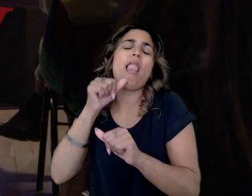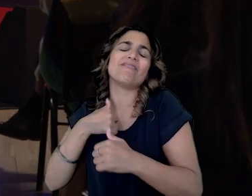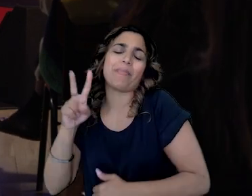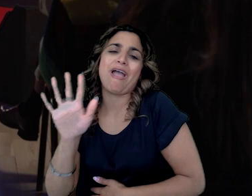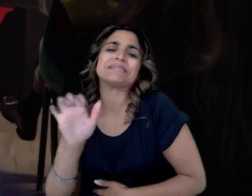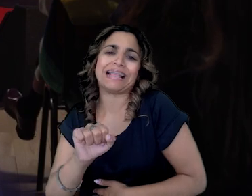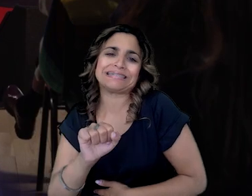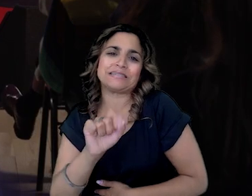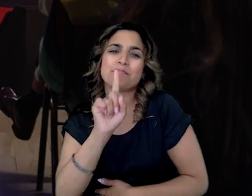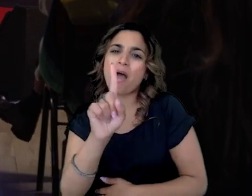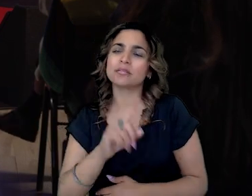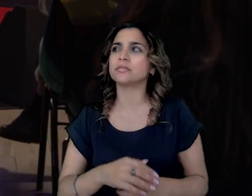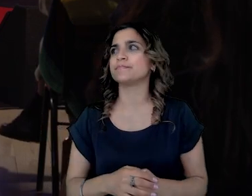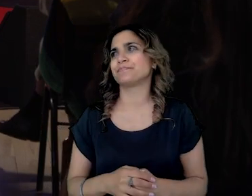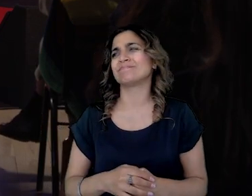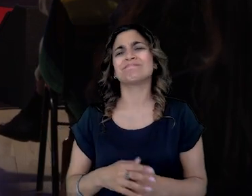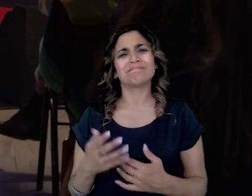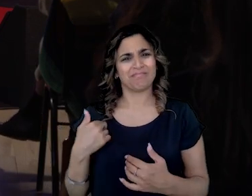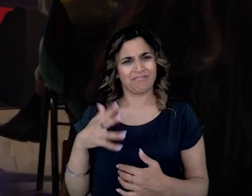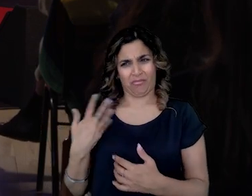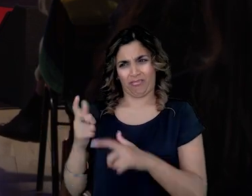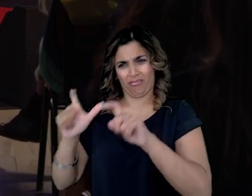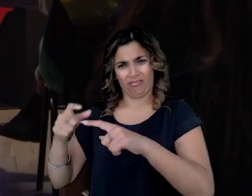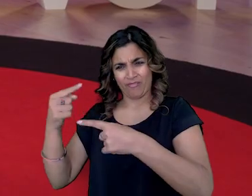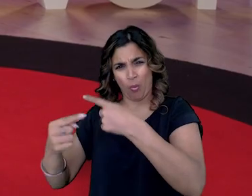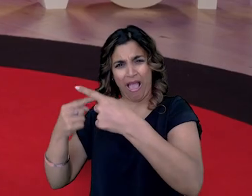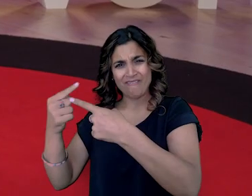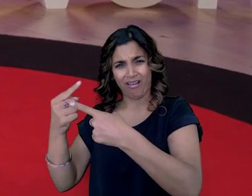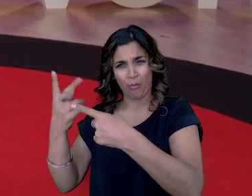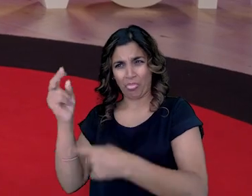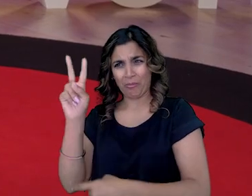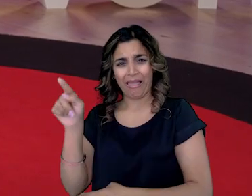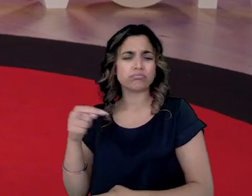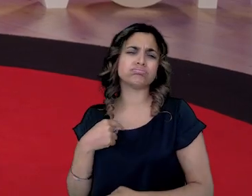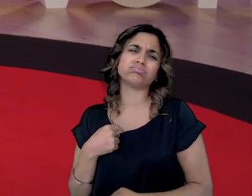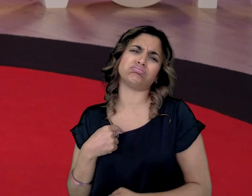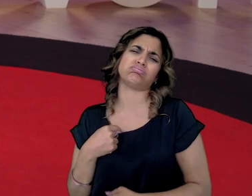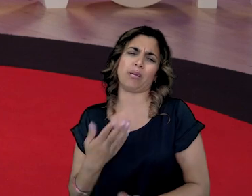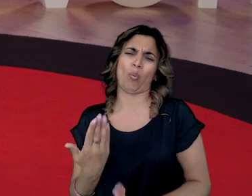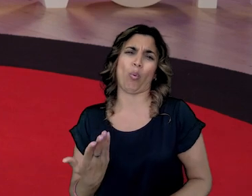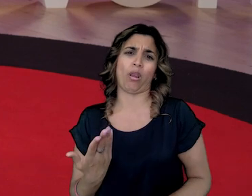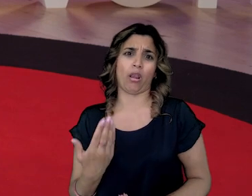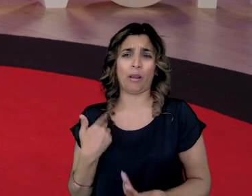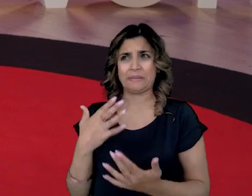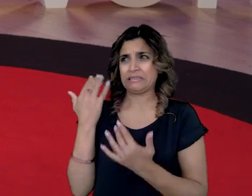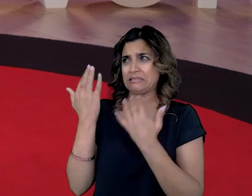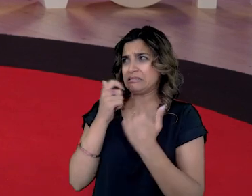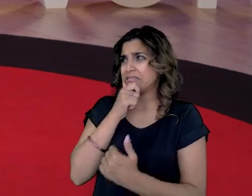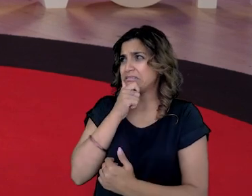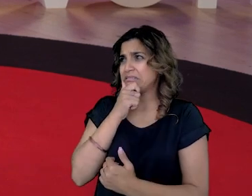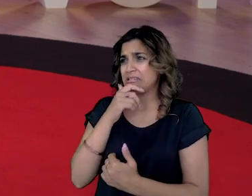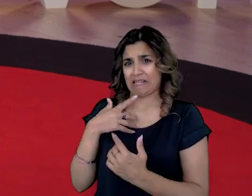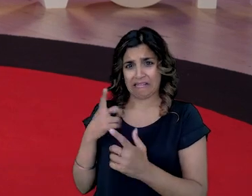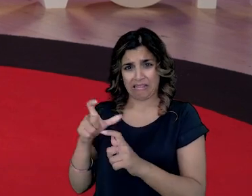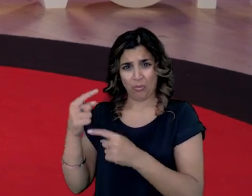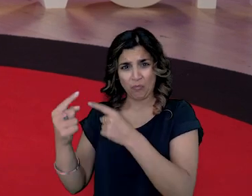bits but that's i wanted more for my life and i even ended up thinking